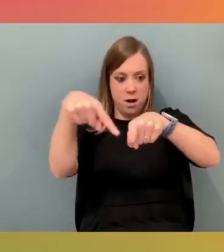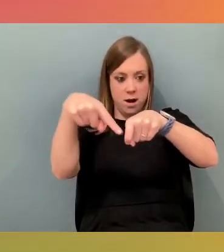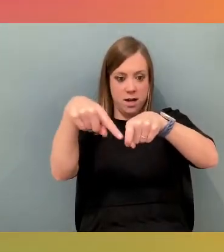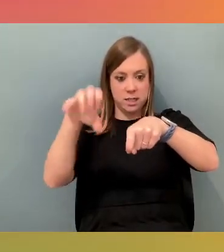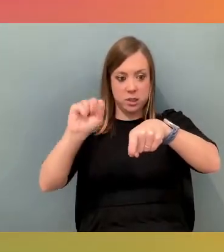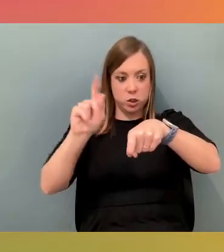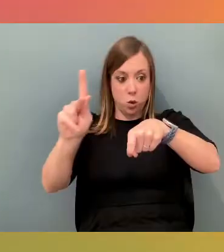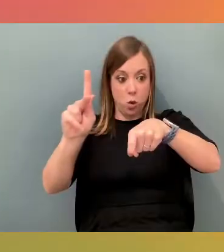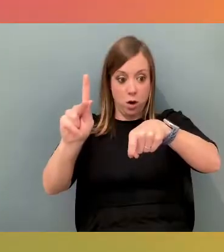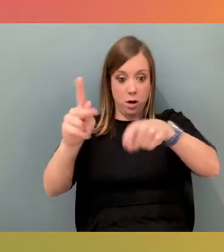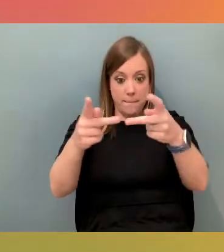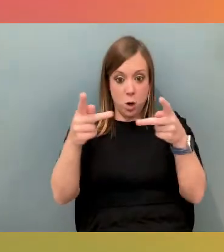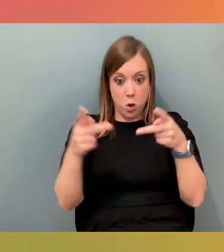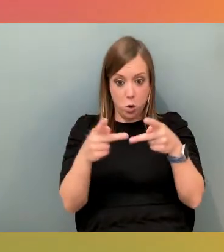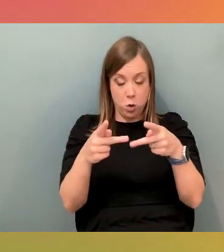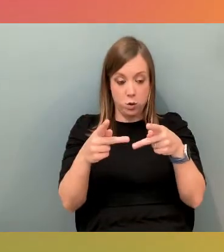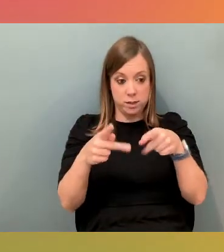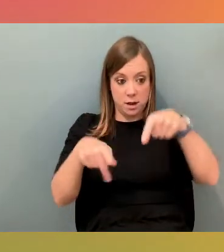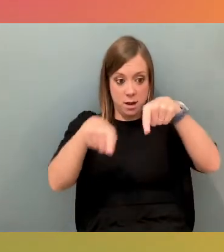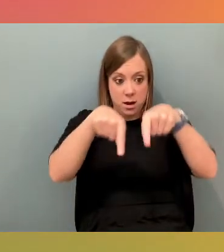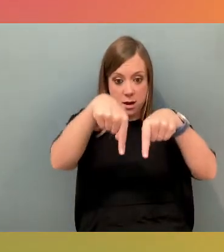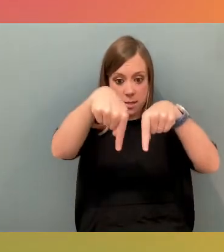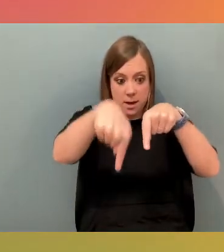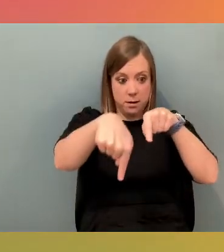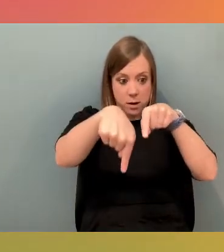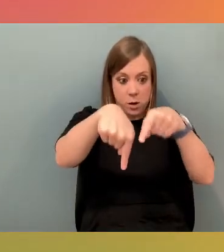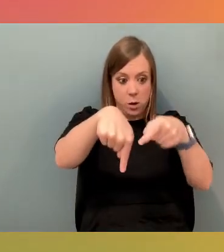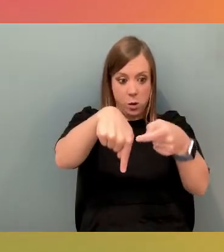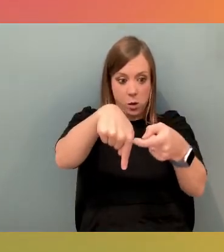4, 1 breath.